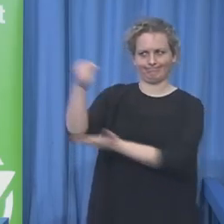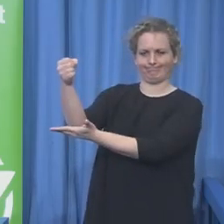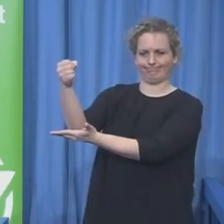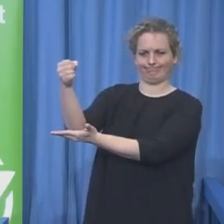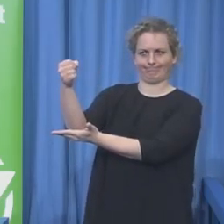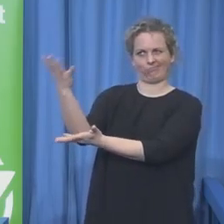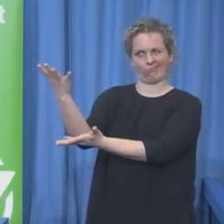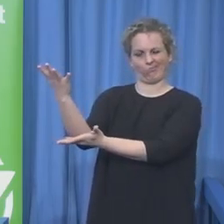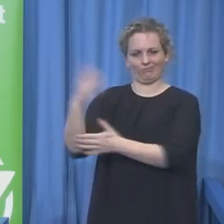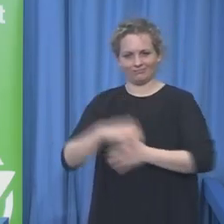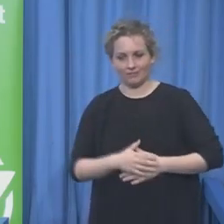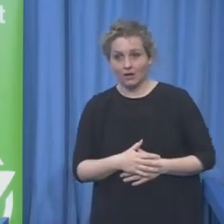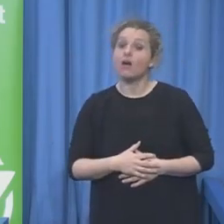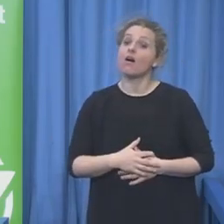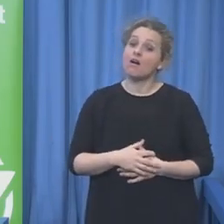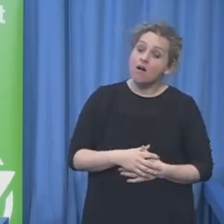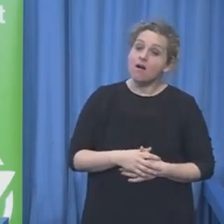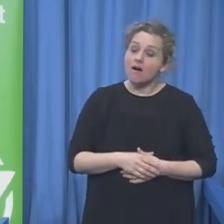supported employment programs